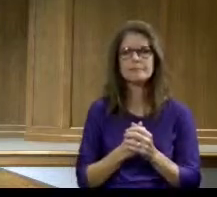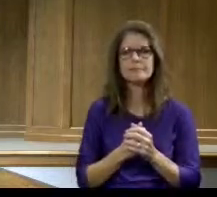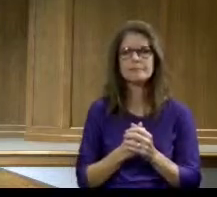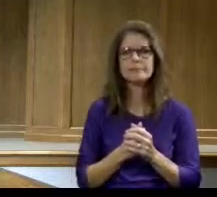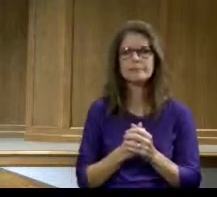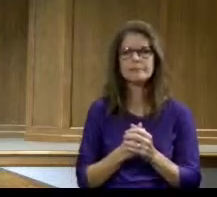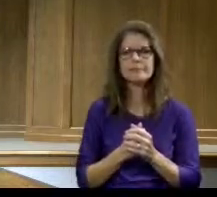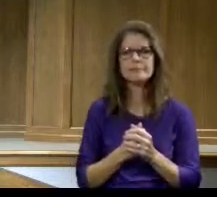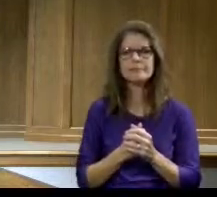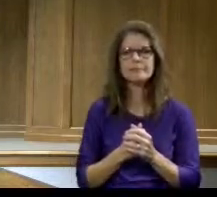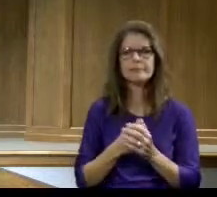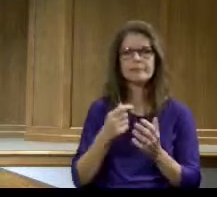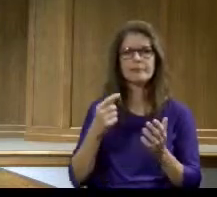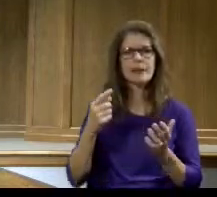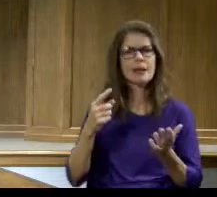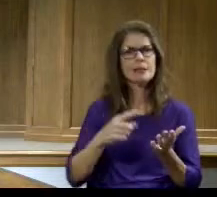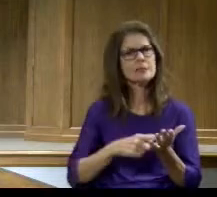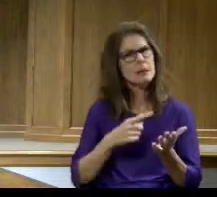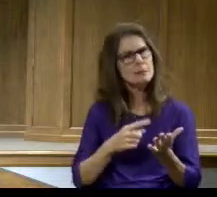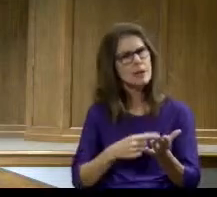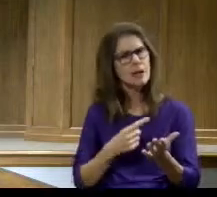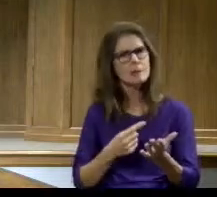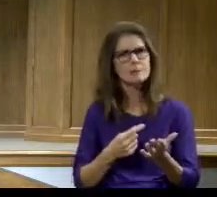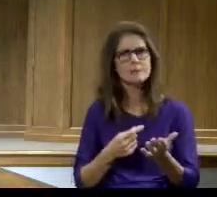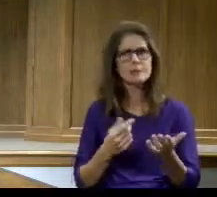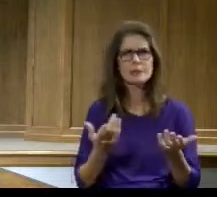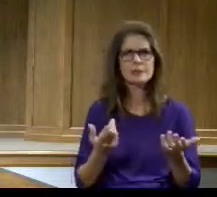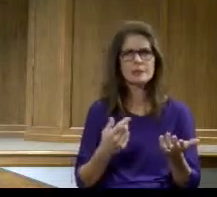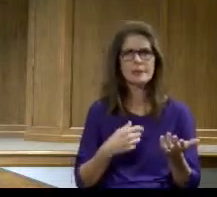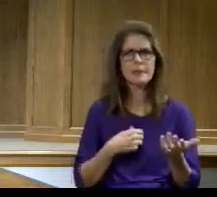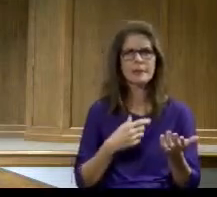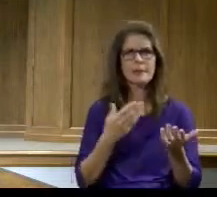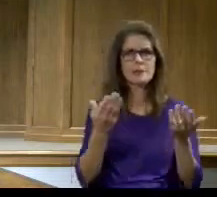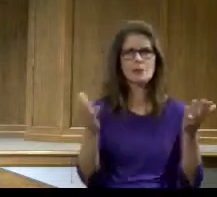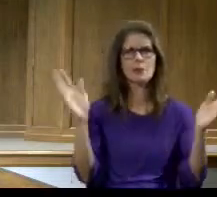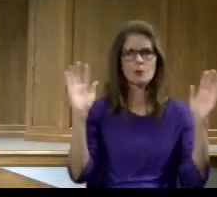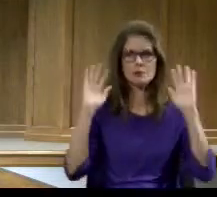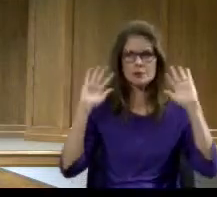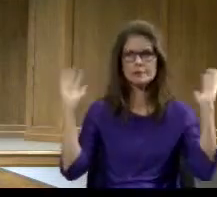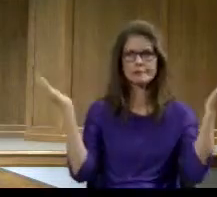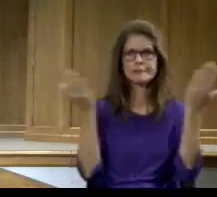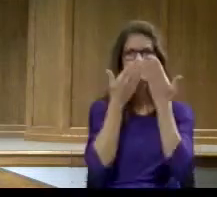Sometimes it seems like you just get the door slammed in your face a lot.